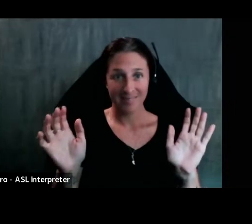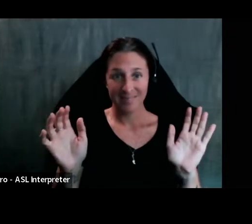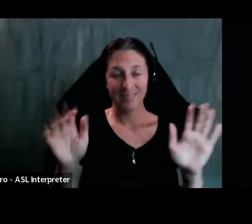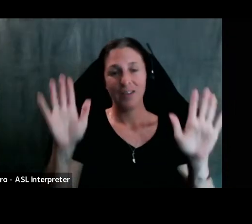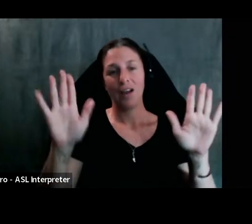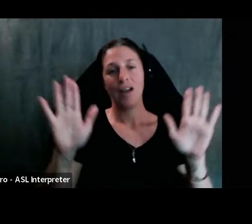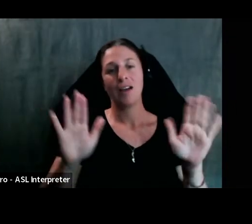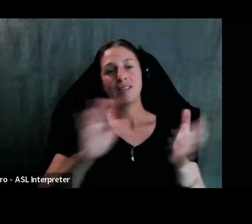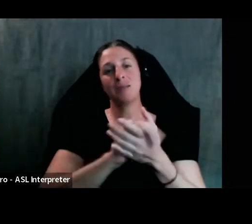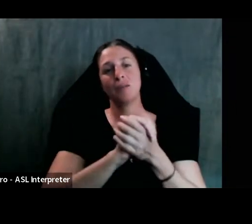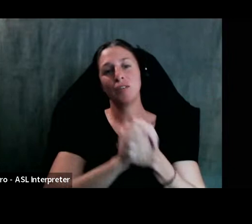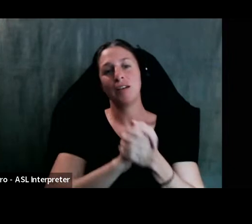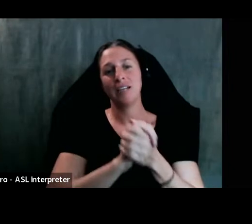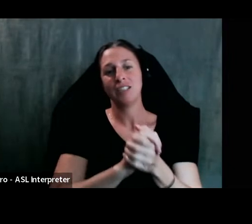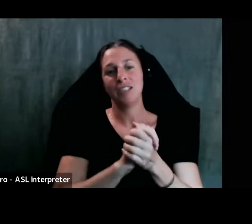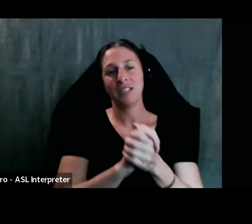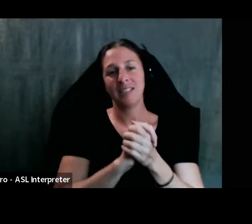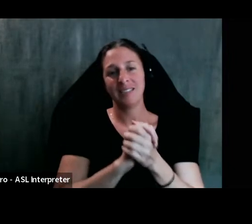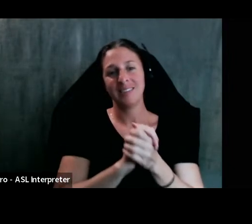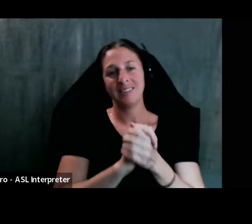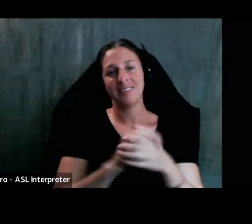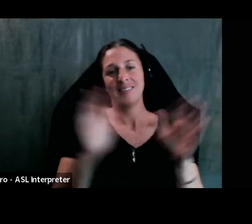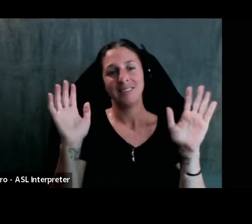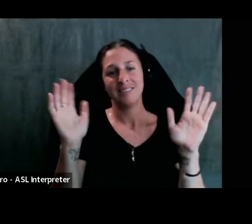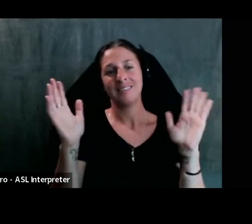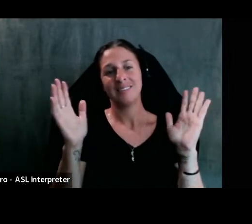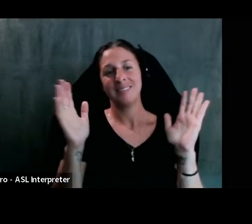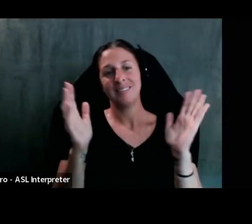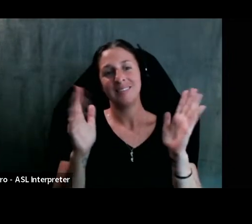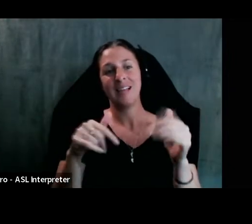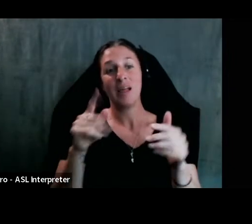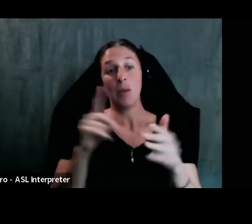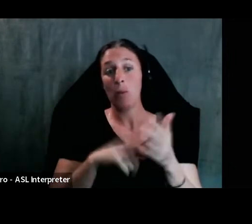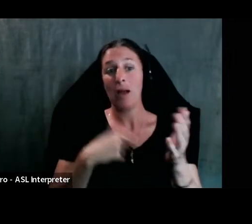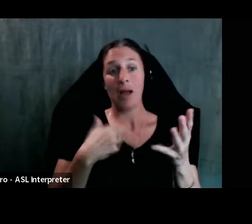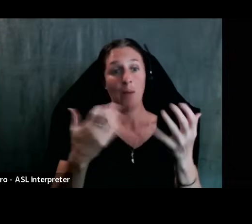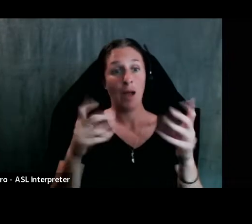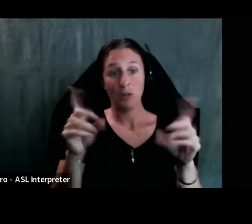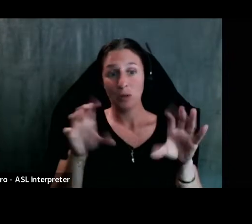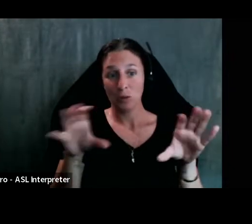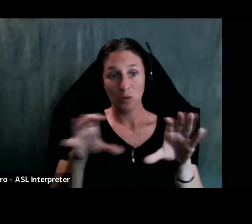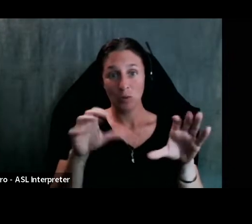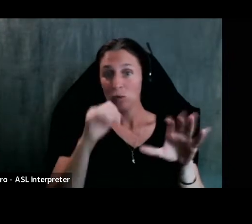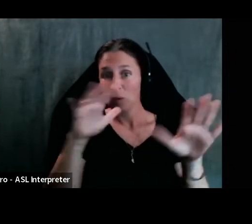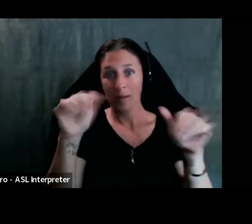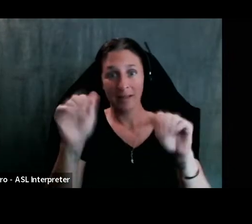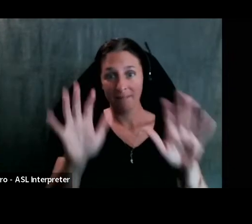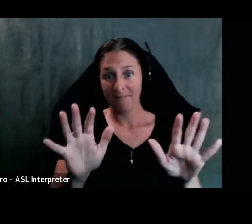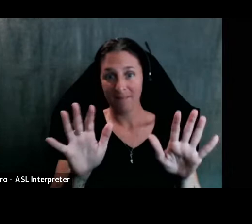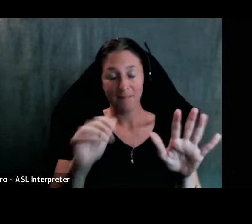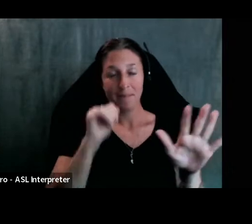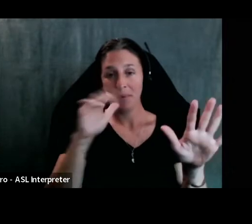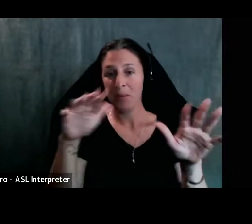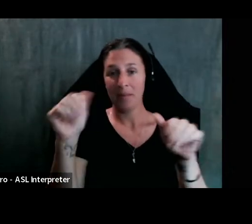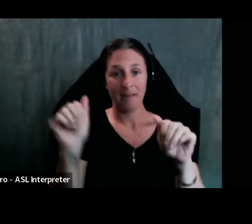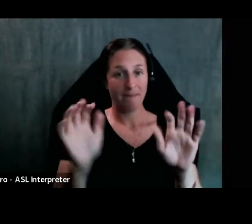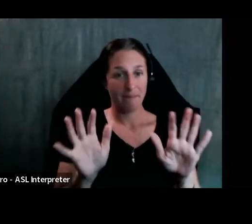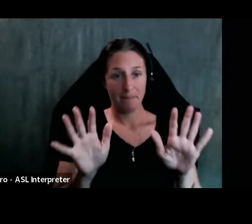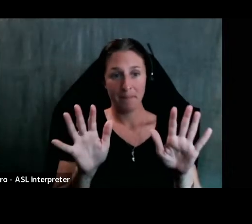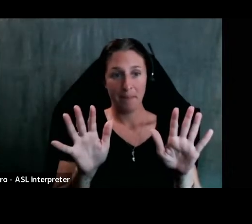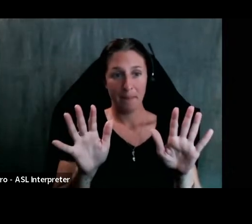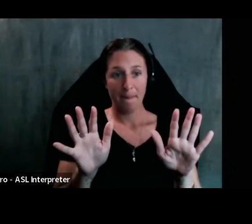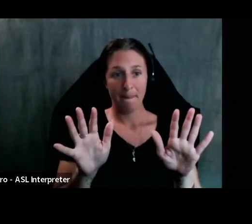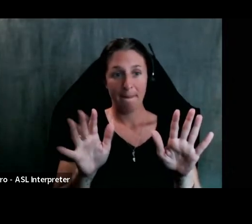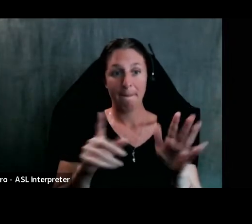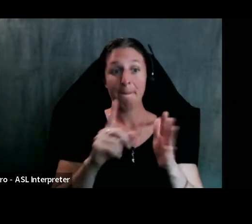Awesome. Congratulations. So this is what I'd like to do. Don't leave. Don't leave. So